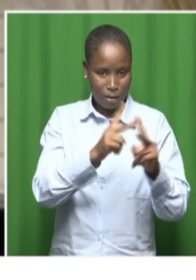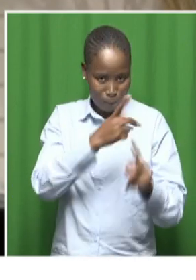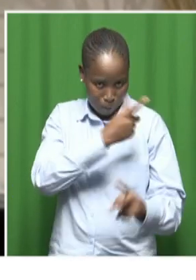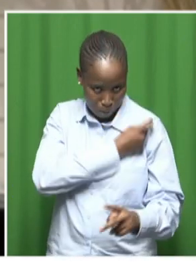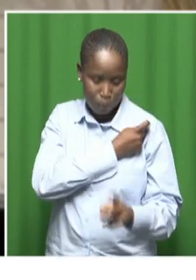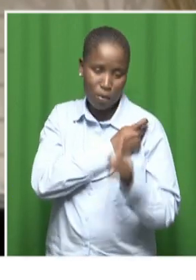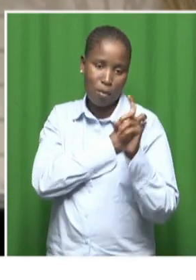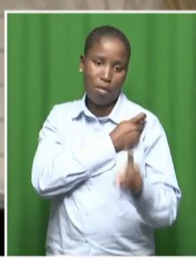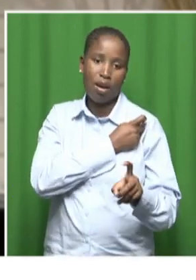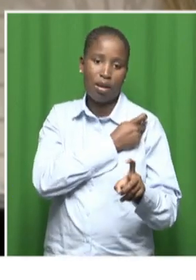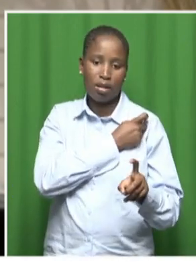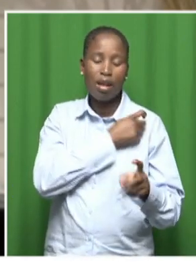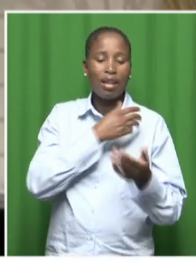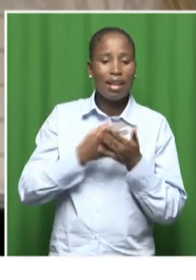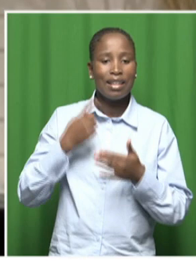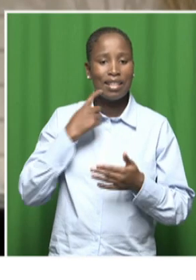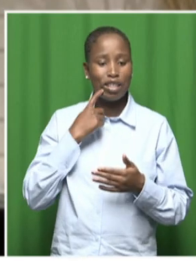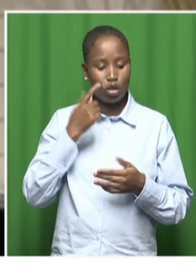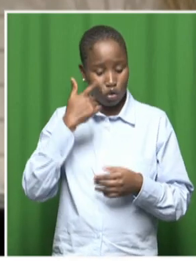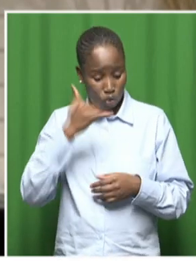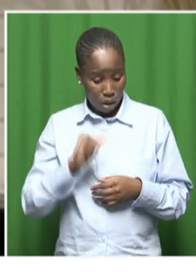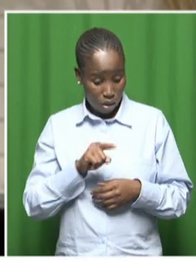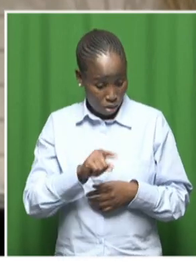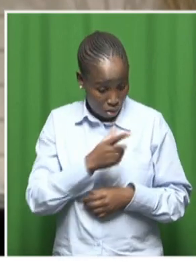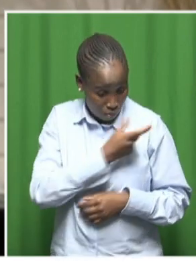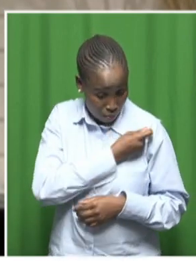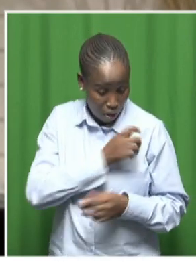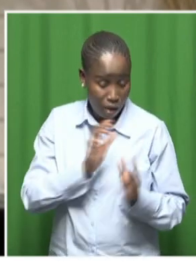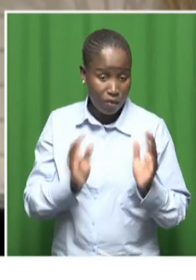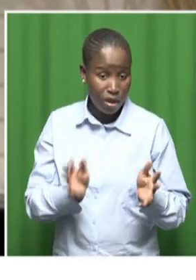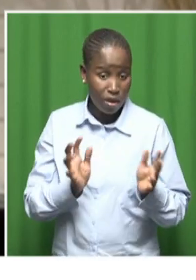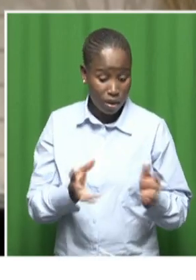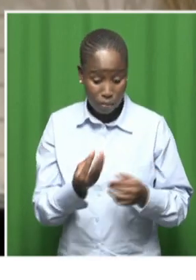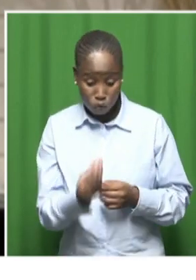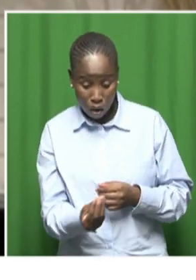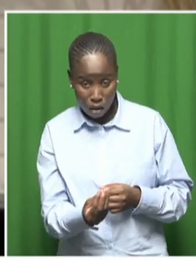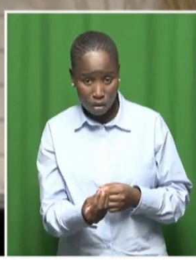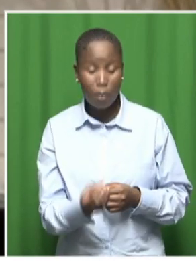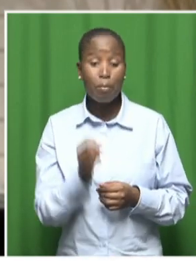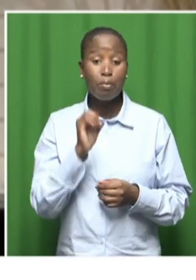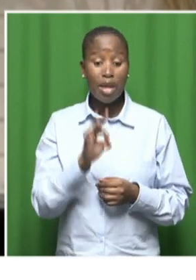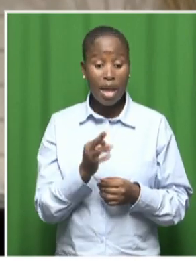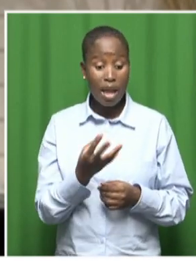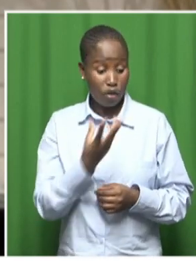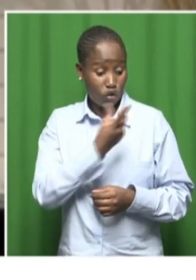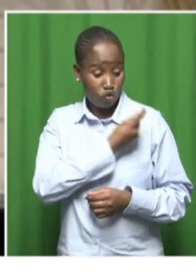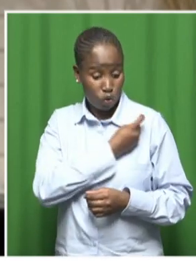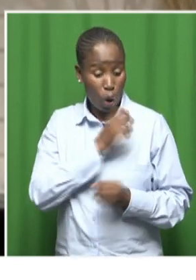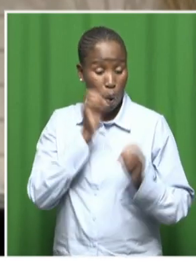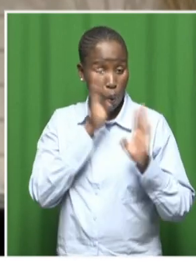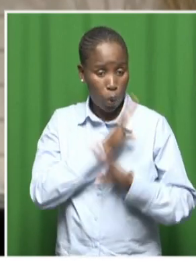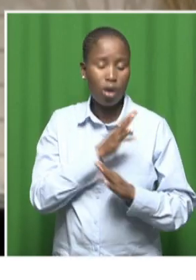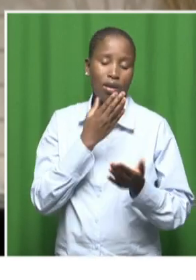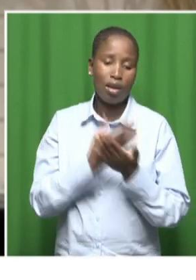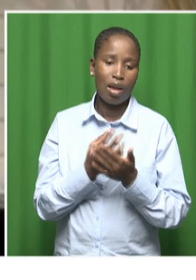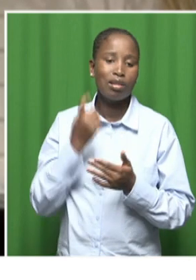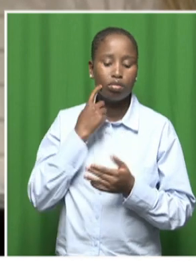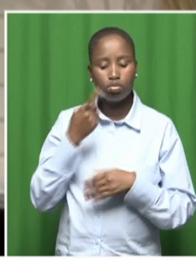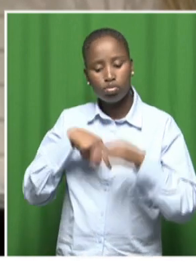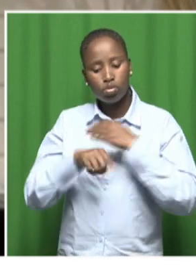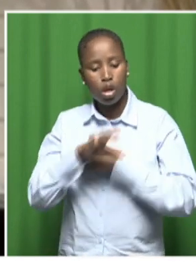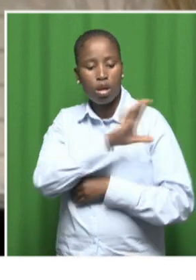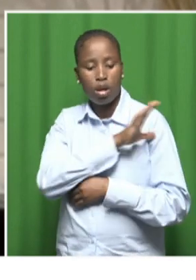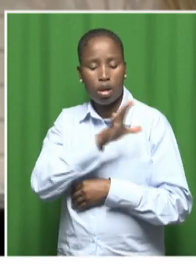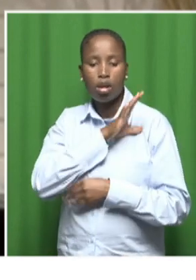to check that status, to check whether they've had that immunisation, and if not, then to access the local health facility and to get